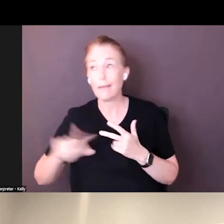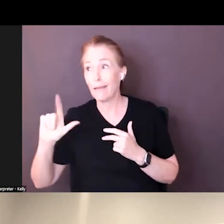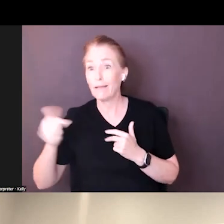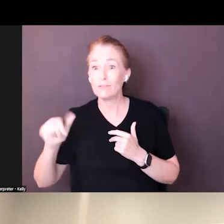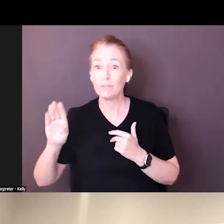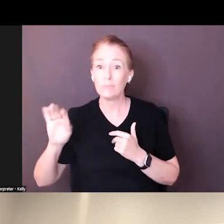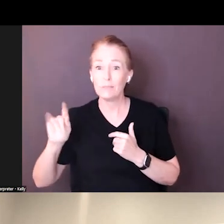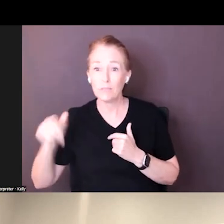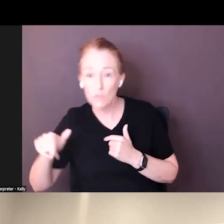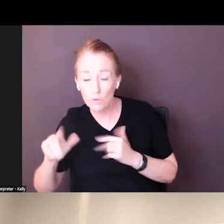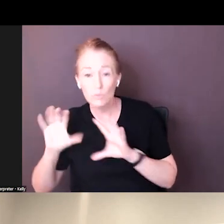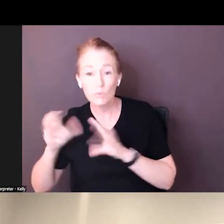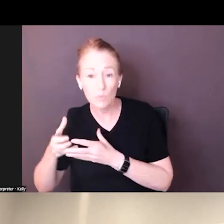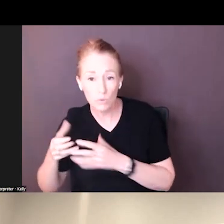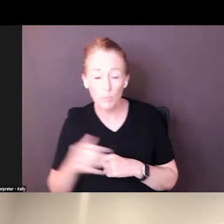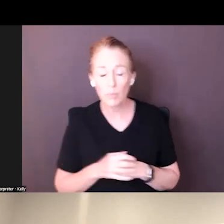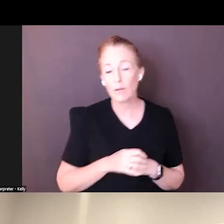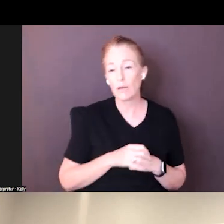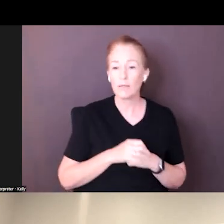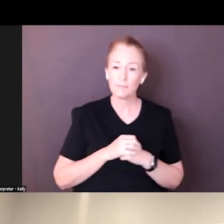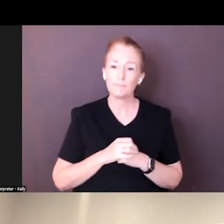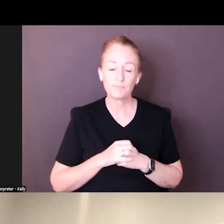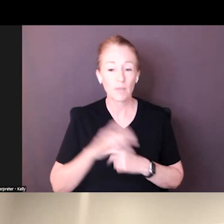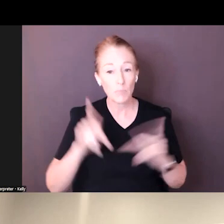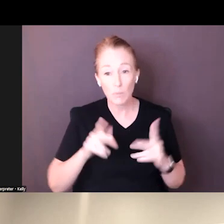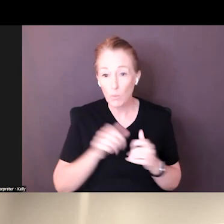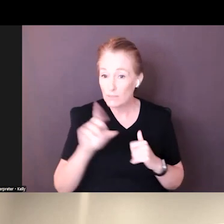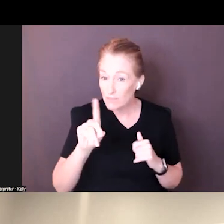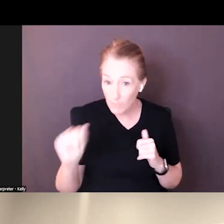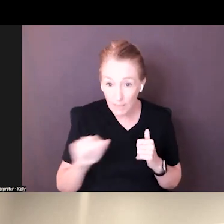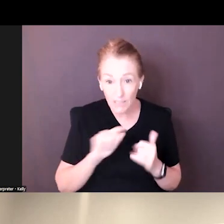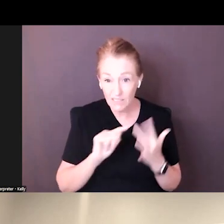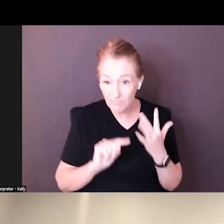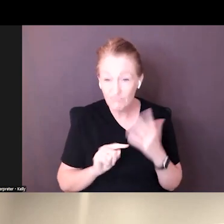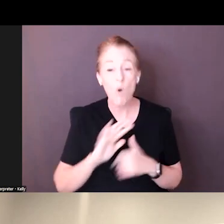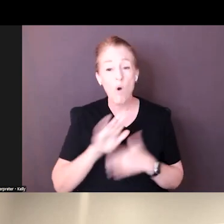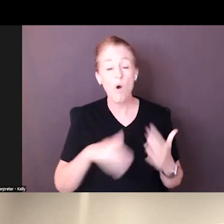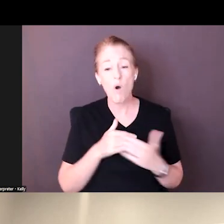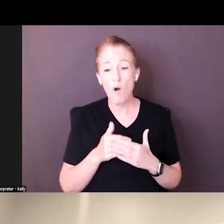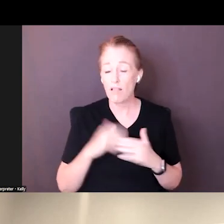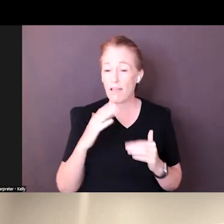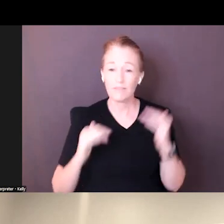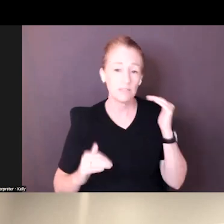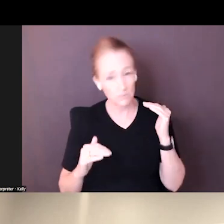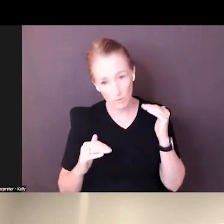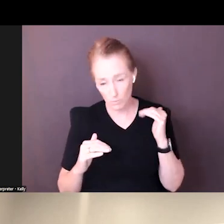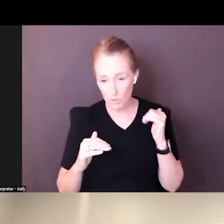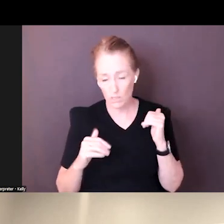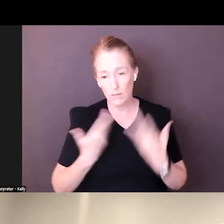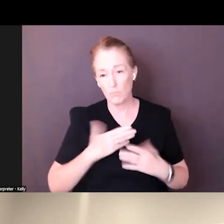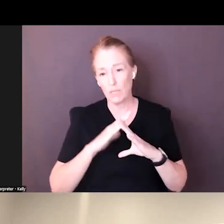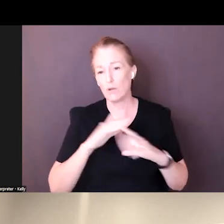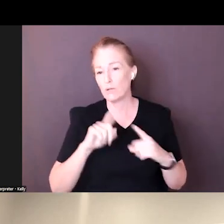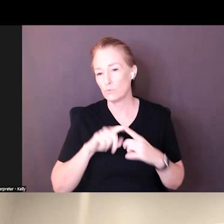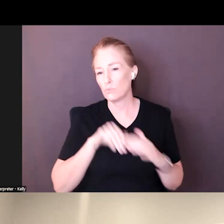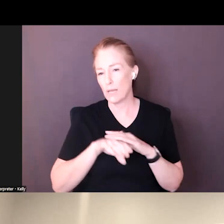noted with respect to psychiatric care, people with disabilities all face disproportionate barriers to